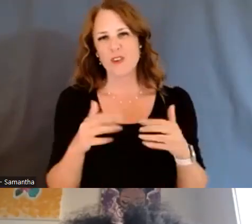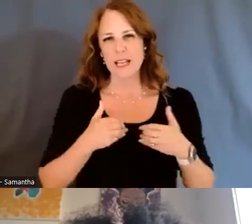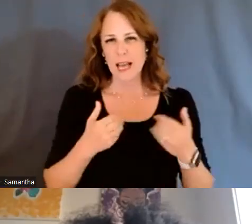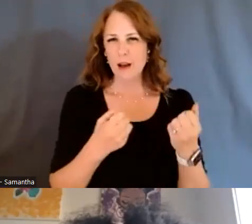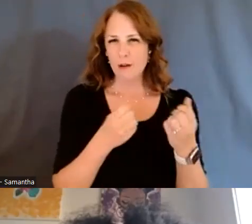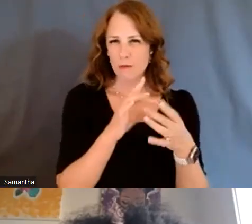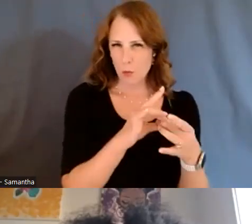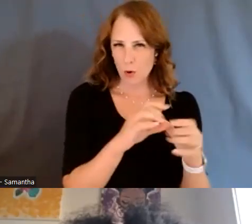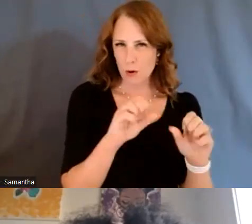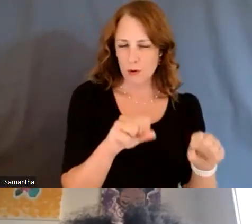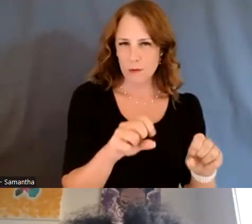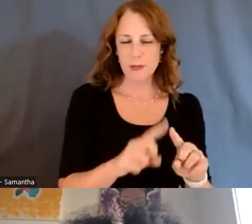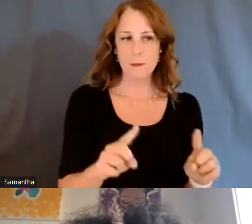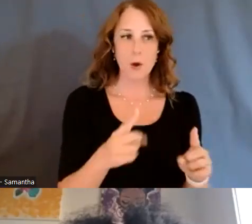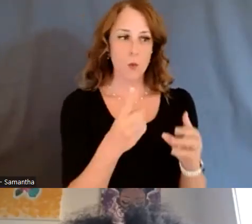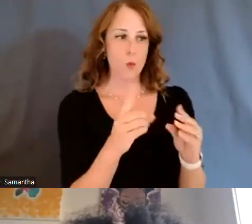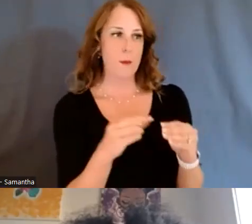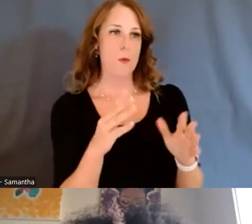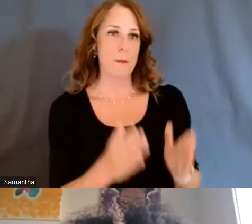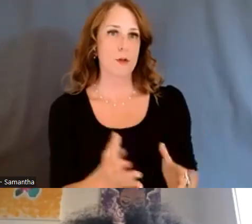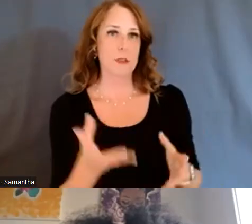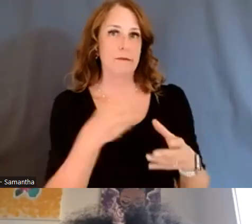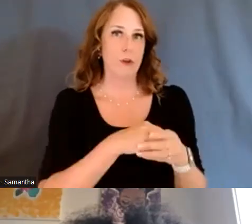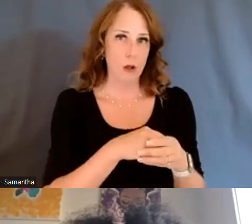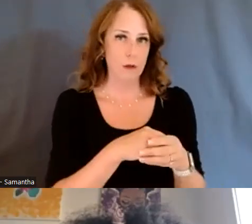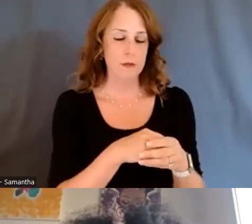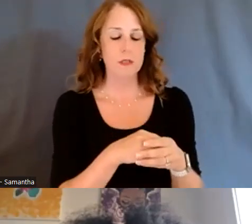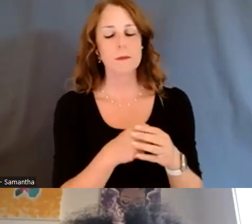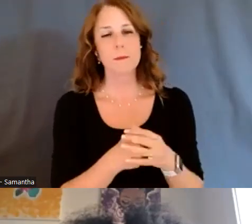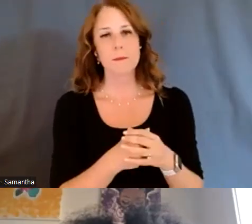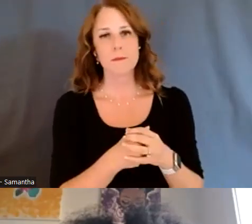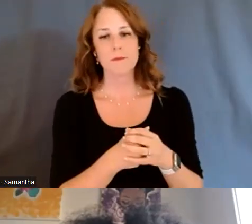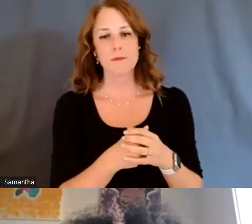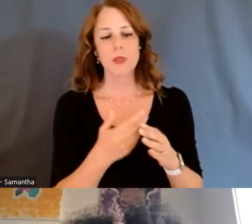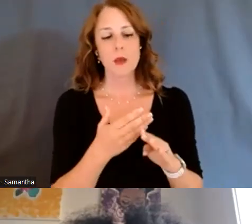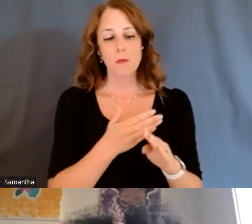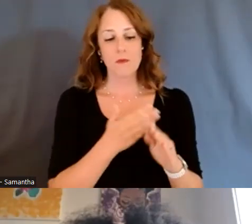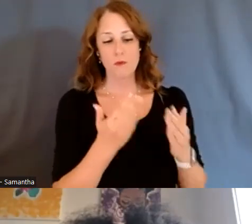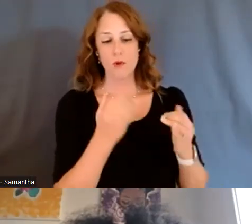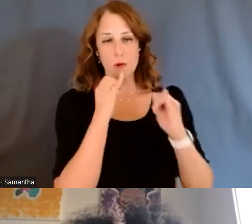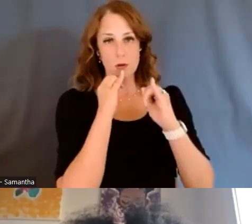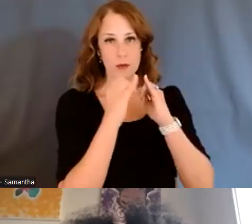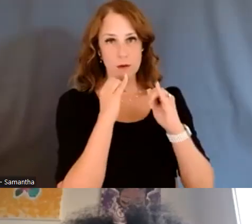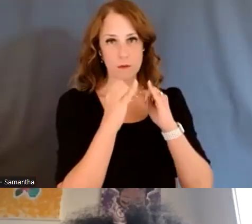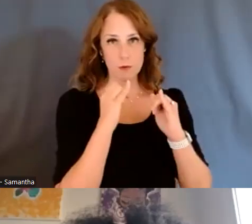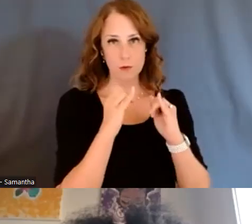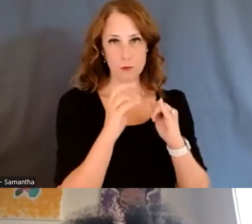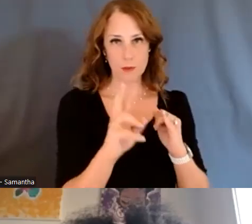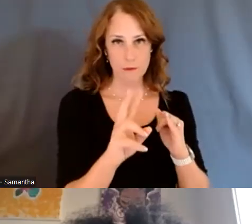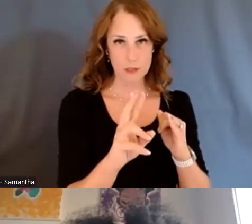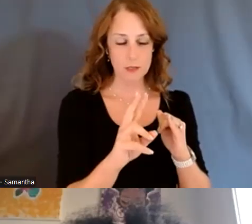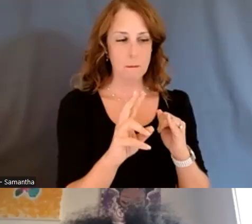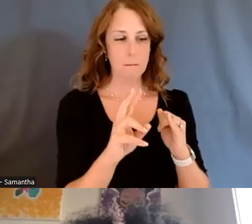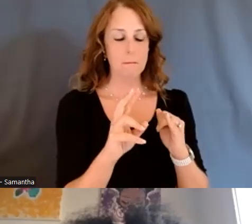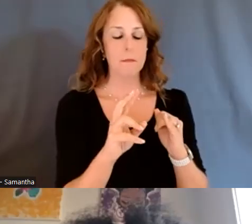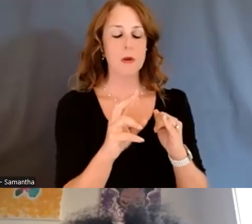but that here's yet one more person. And before we do an interview with the victim to go over the facts, typically